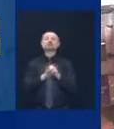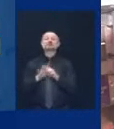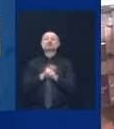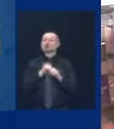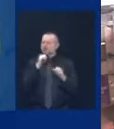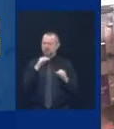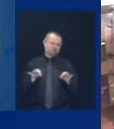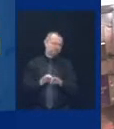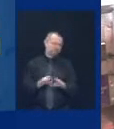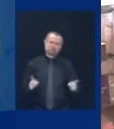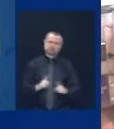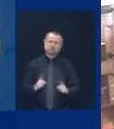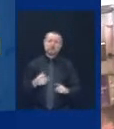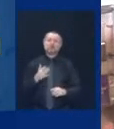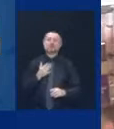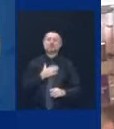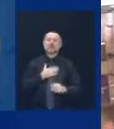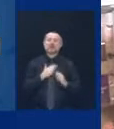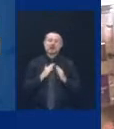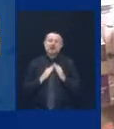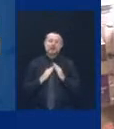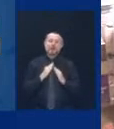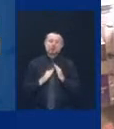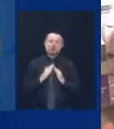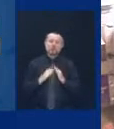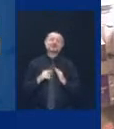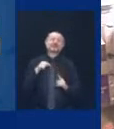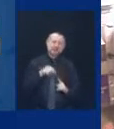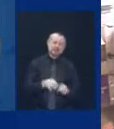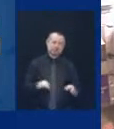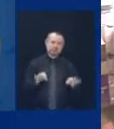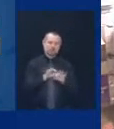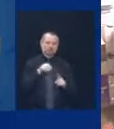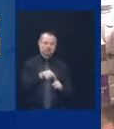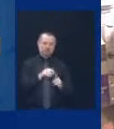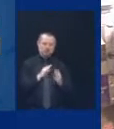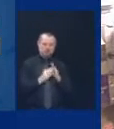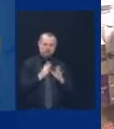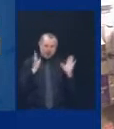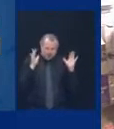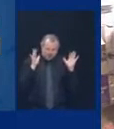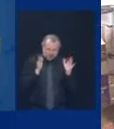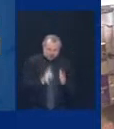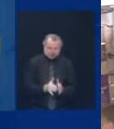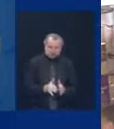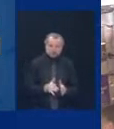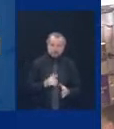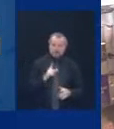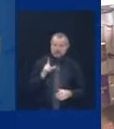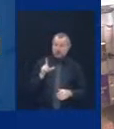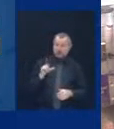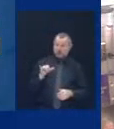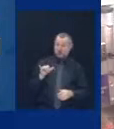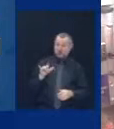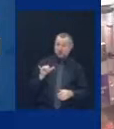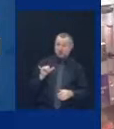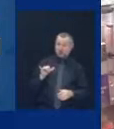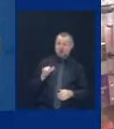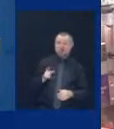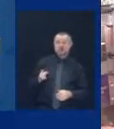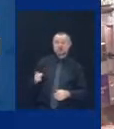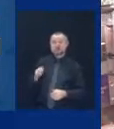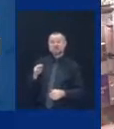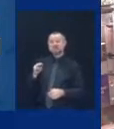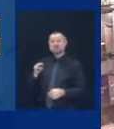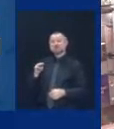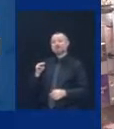rate what is your community's infection we're going to continue to listen in on New York Governor Andrew K when we